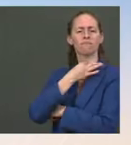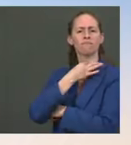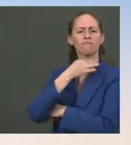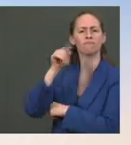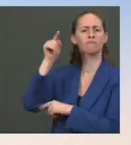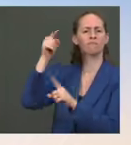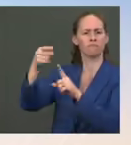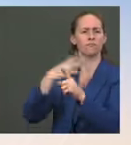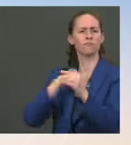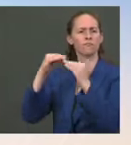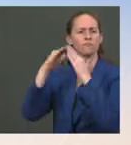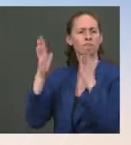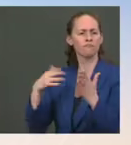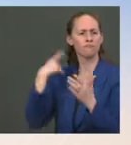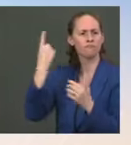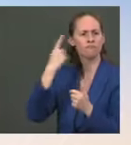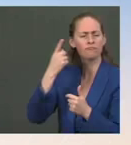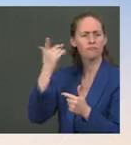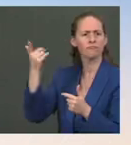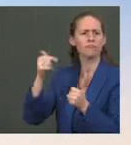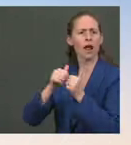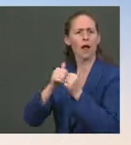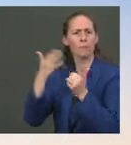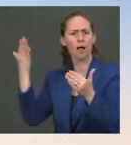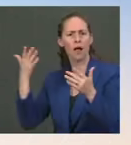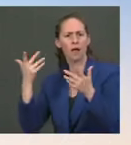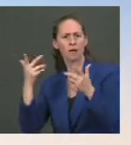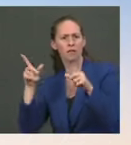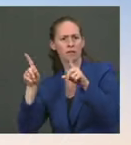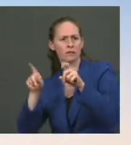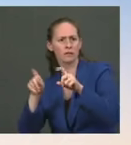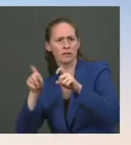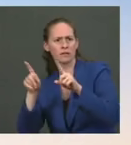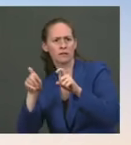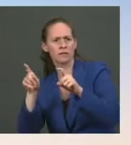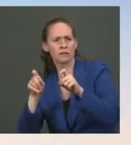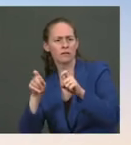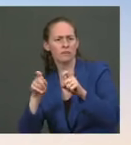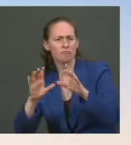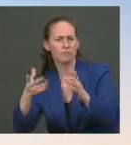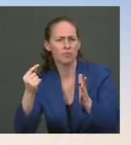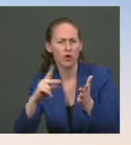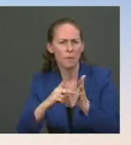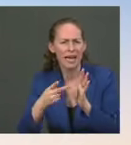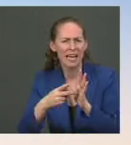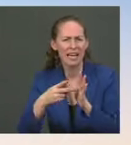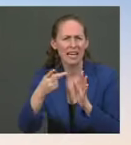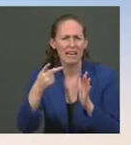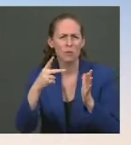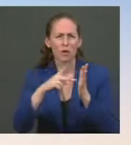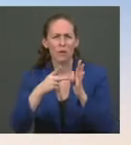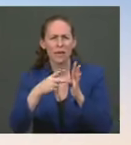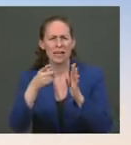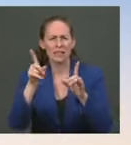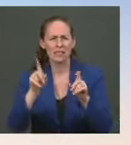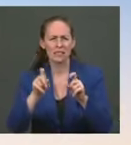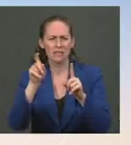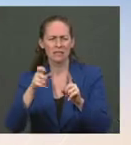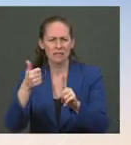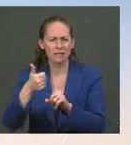bill. Is that something that you would consider? Well, it depends on how you define what that exactly is, right?